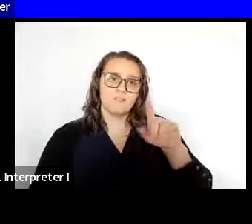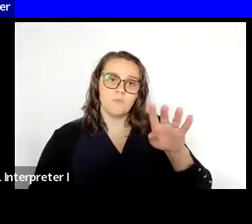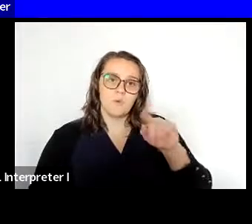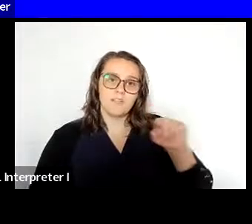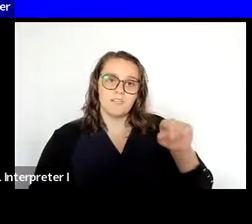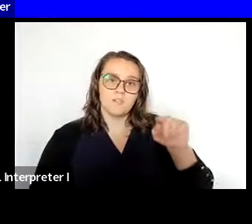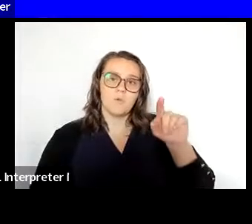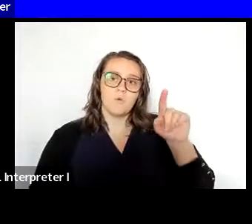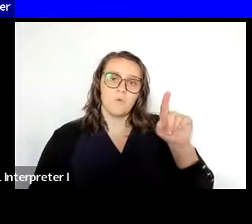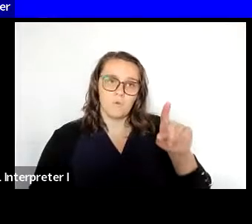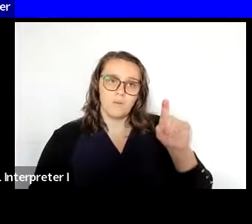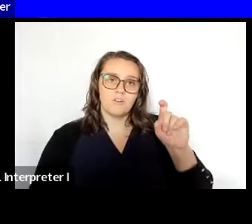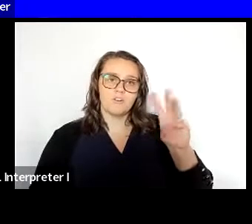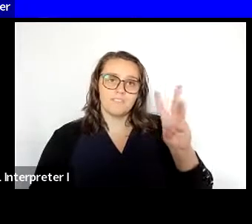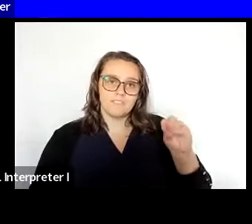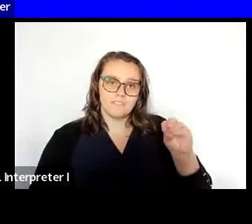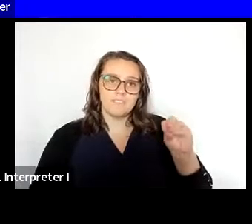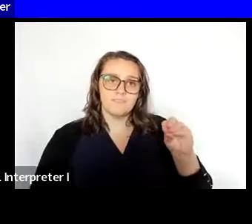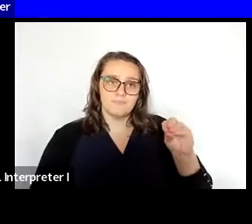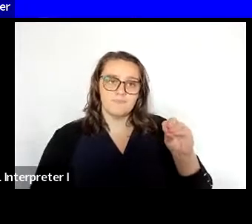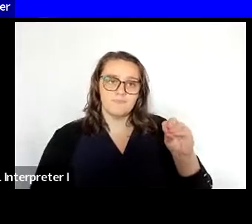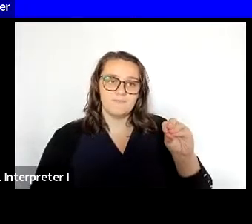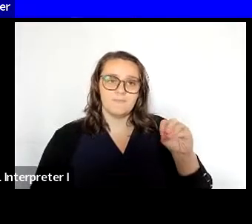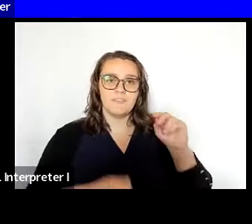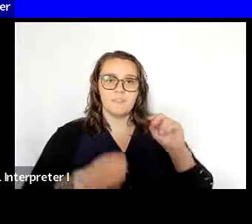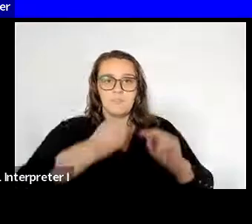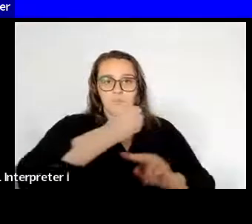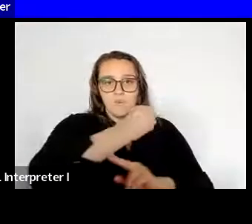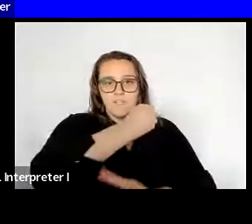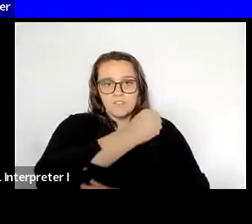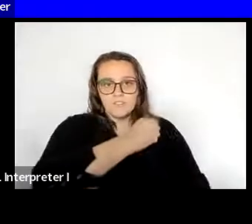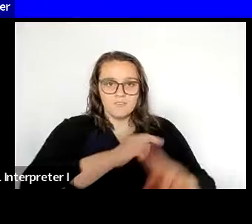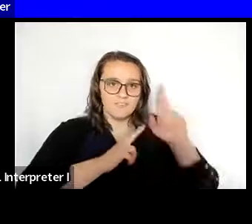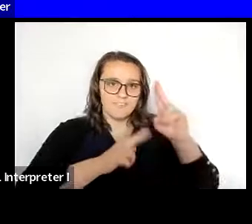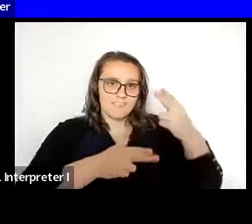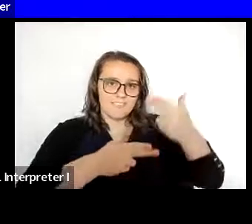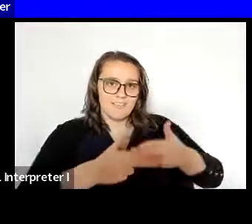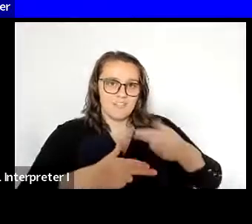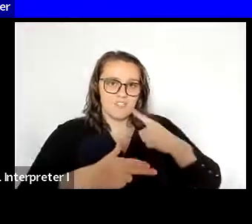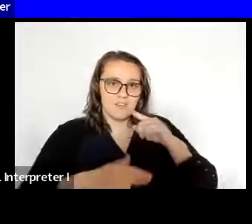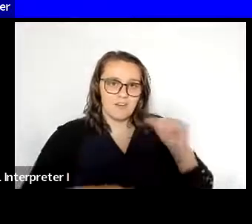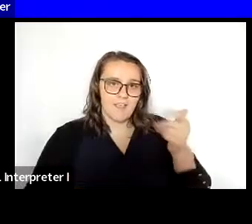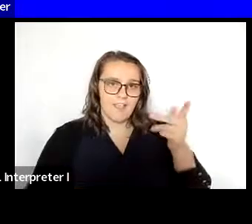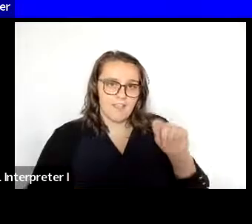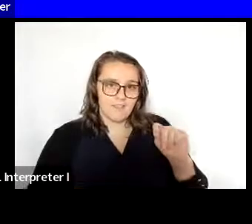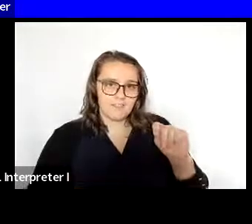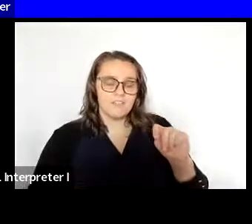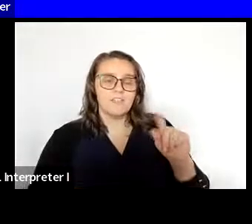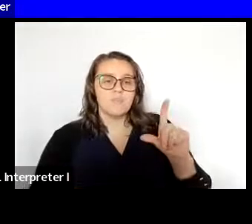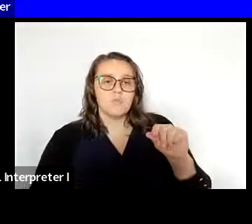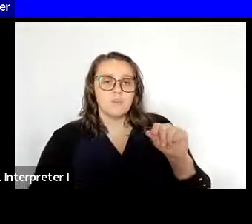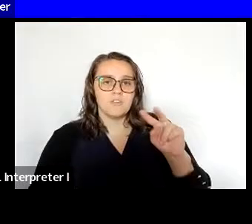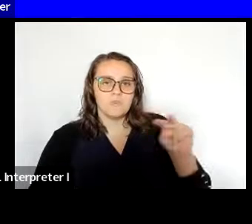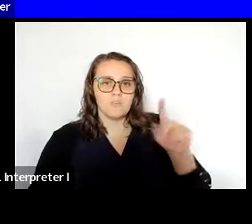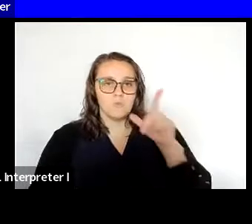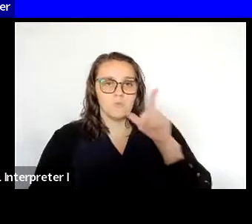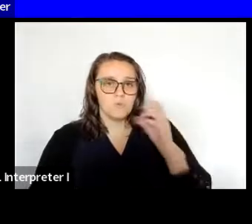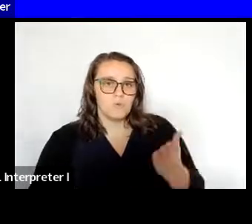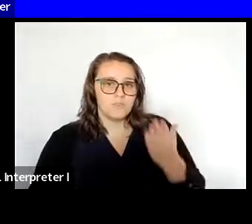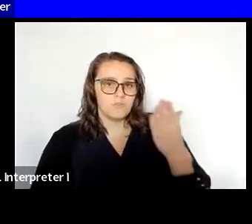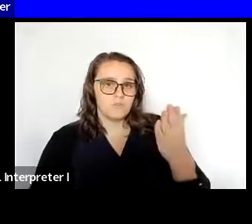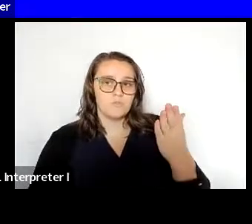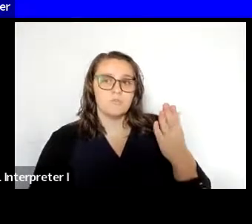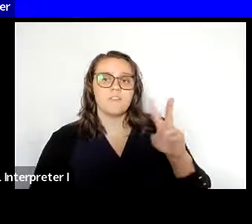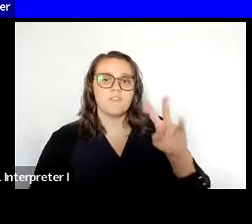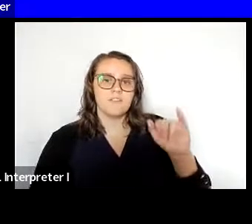Bridge Designation Act of 2022. This bill was introduced on March 26, 2021 by Councilmember Vince Gray, co-introduced